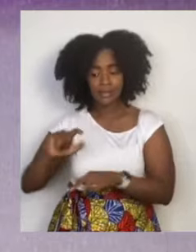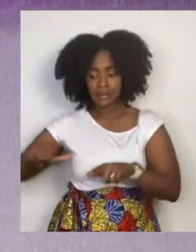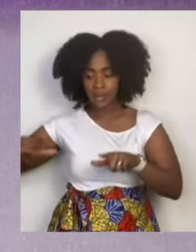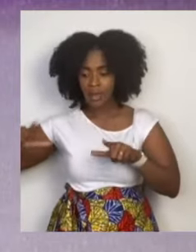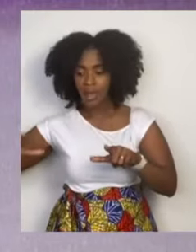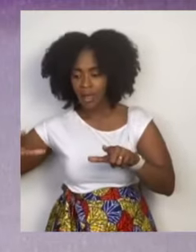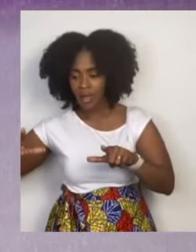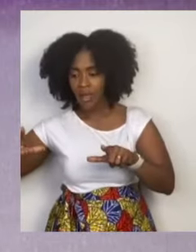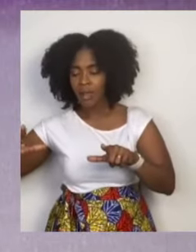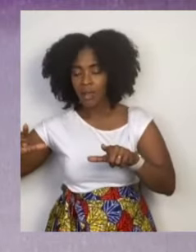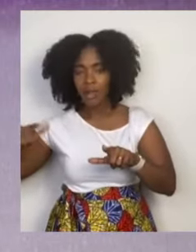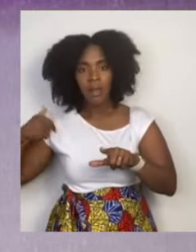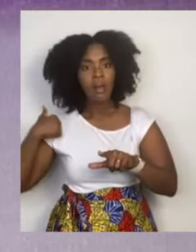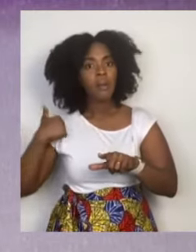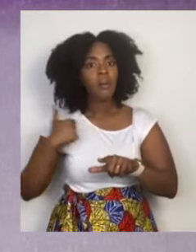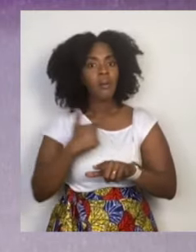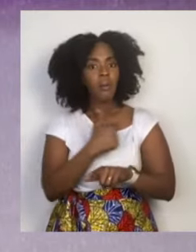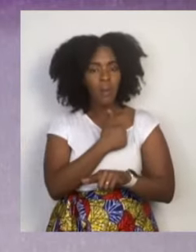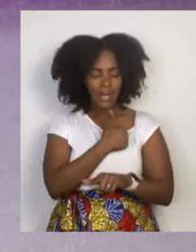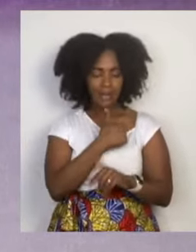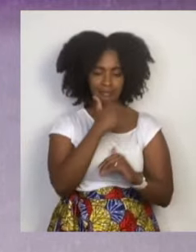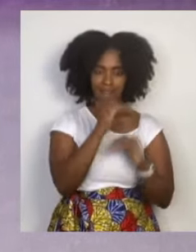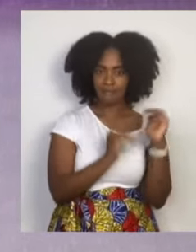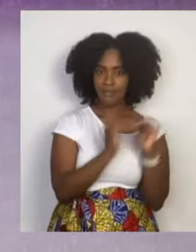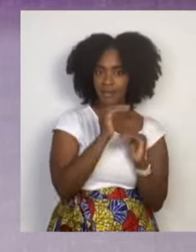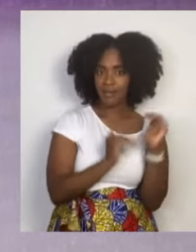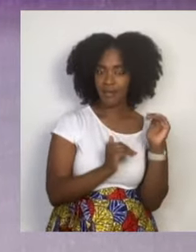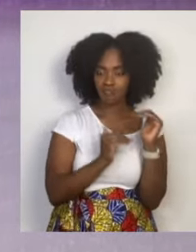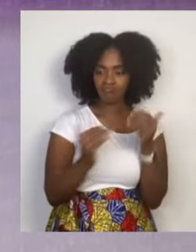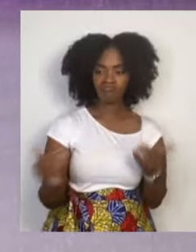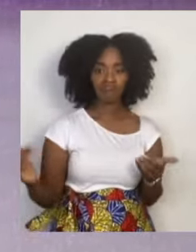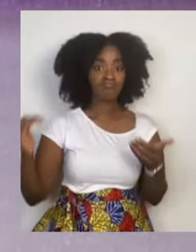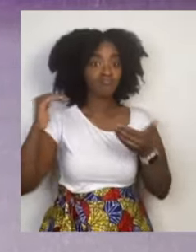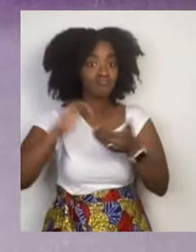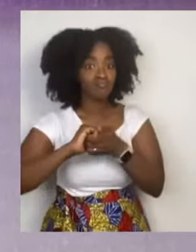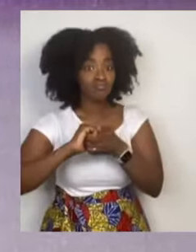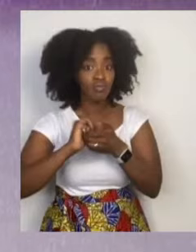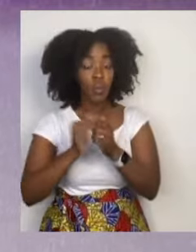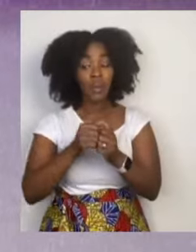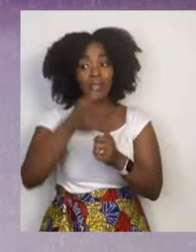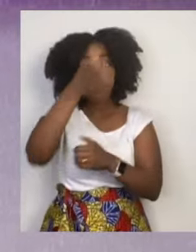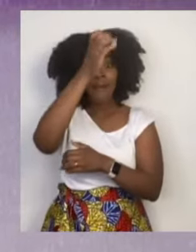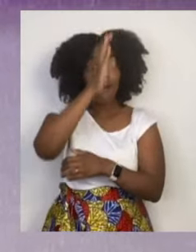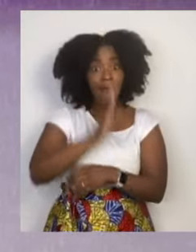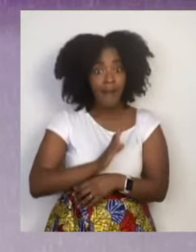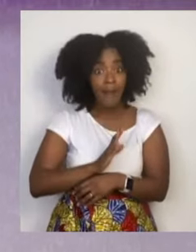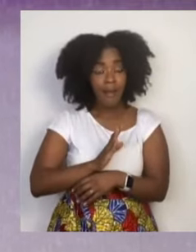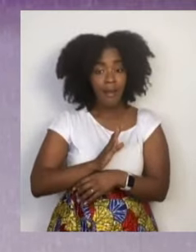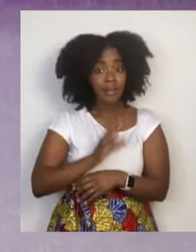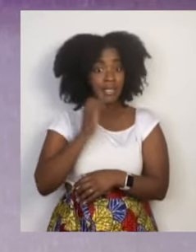the building. But except we partner with God to do it, we labor in vain.